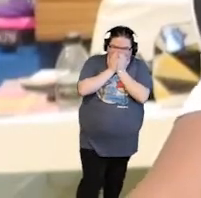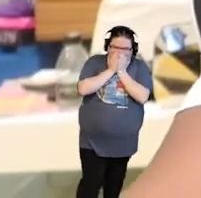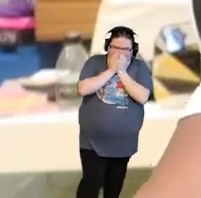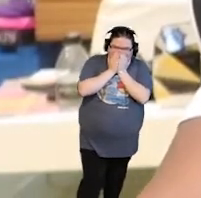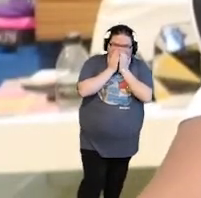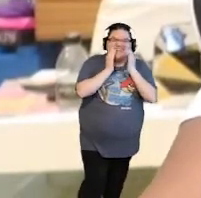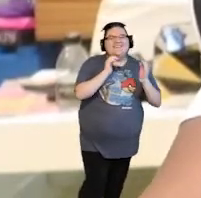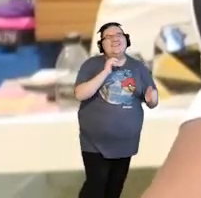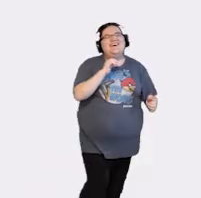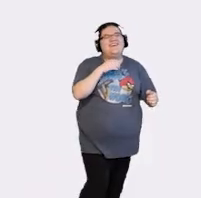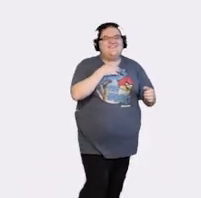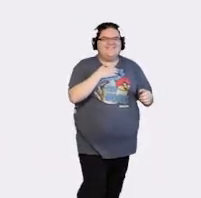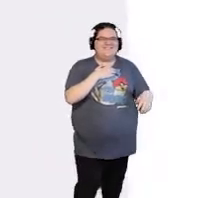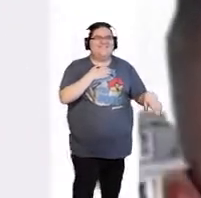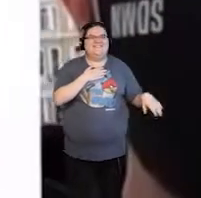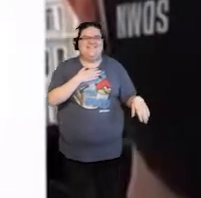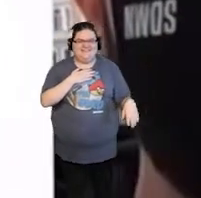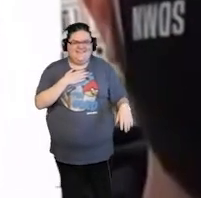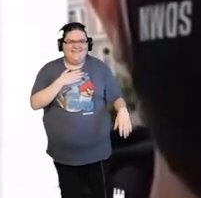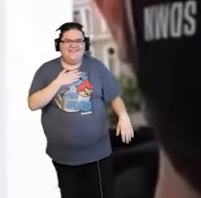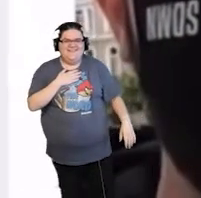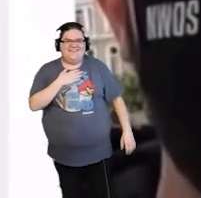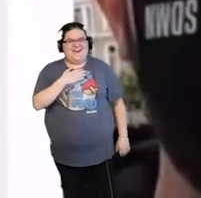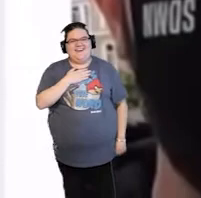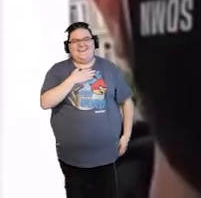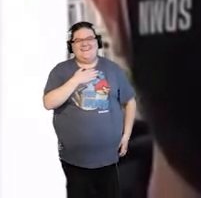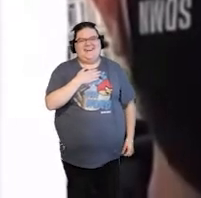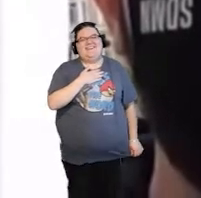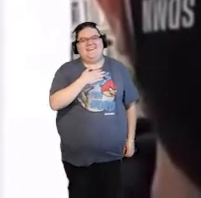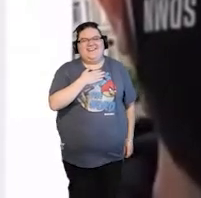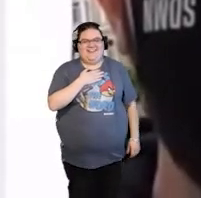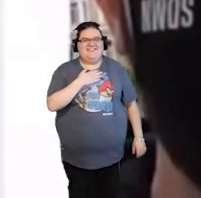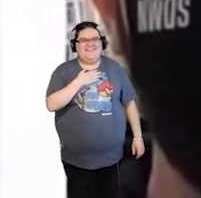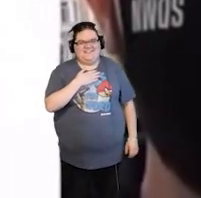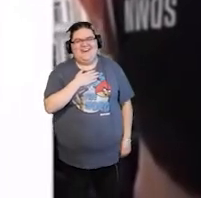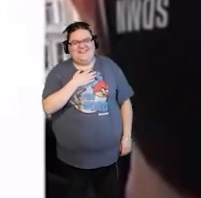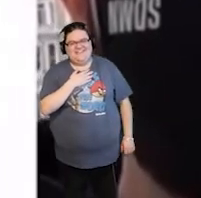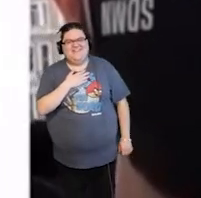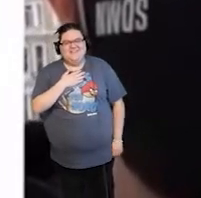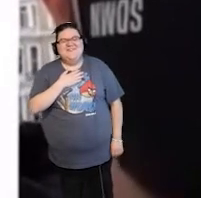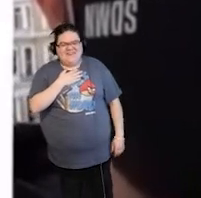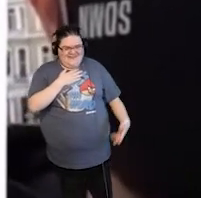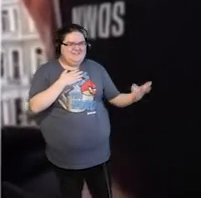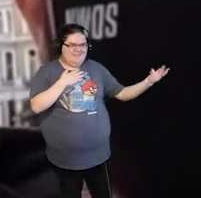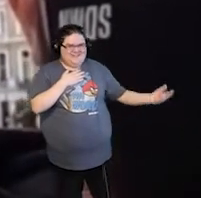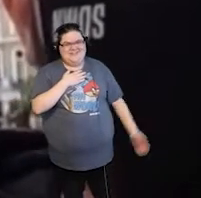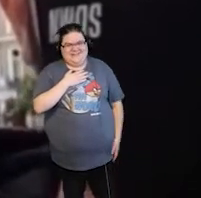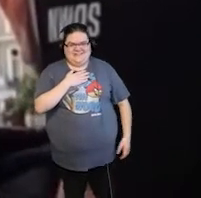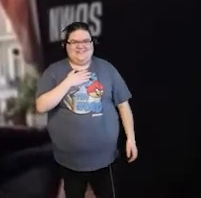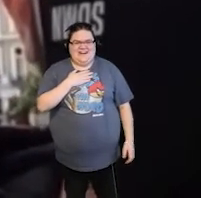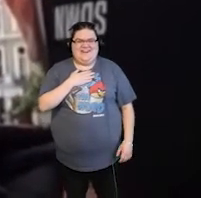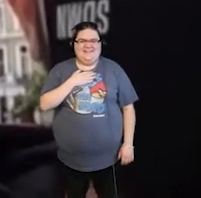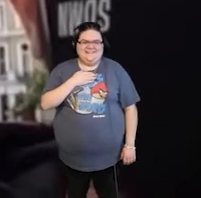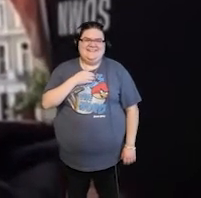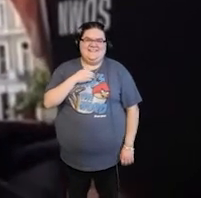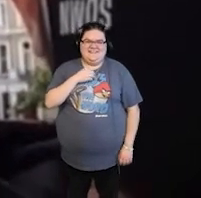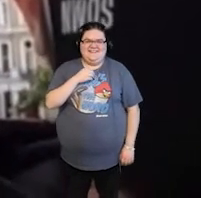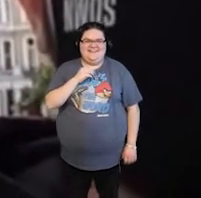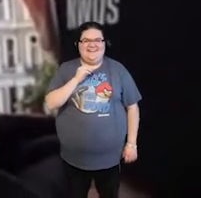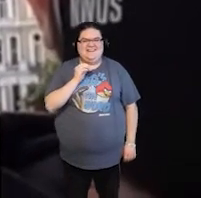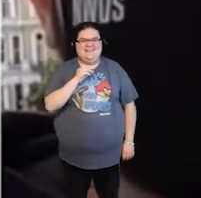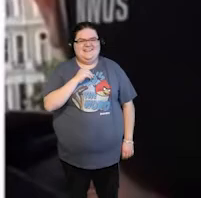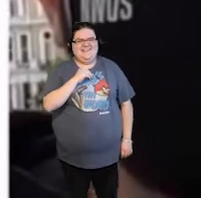Was an avalanche, bro. You're not alone, JJ. Oh, shit! Yeah, you're not alone. It was on Josh's,